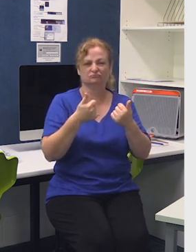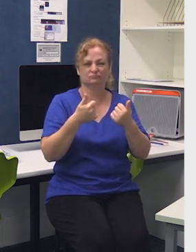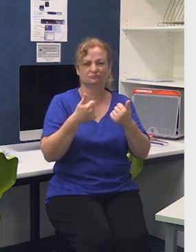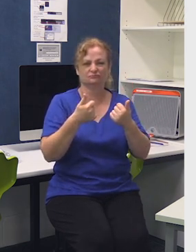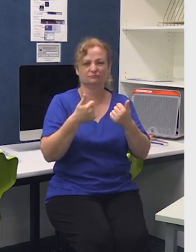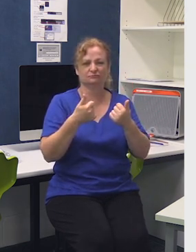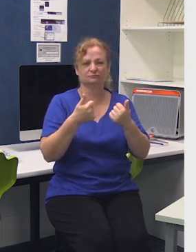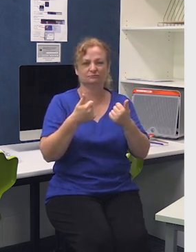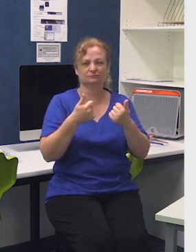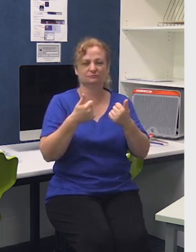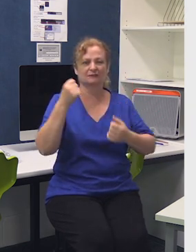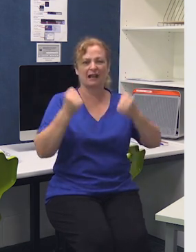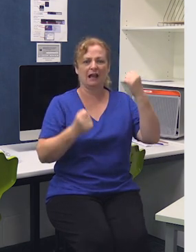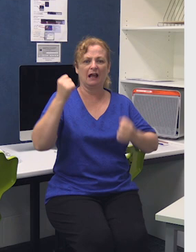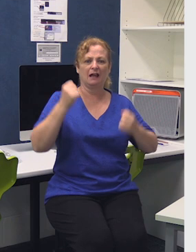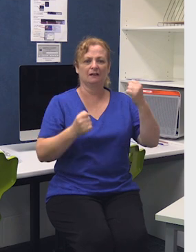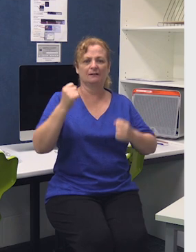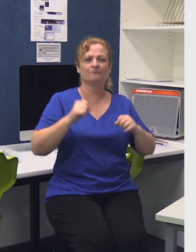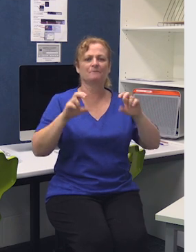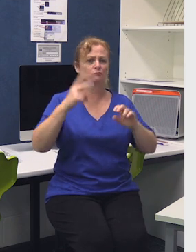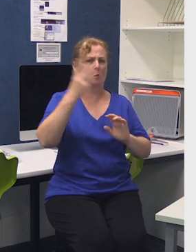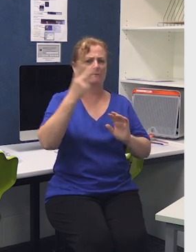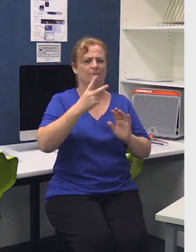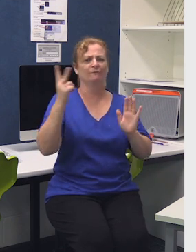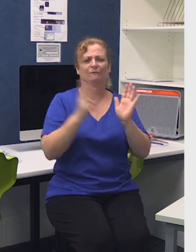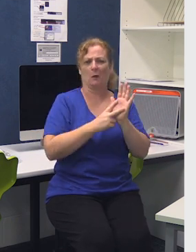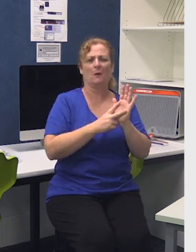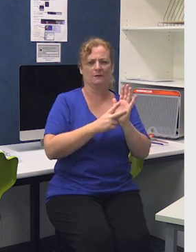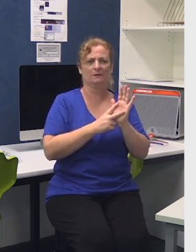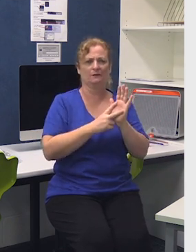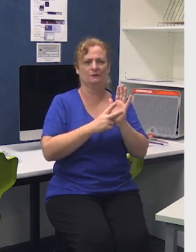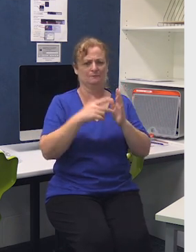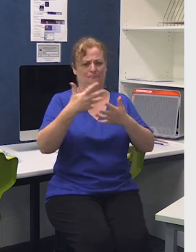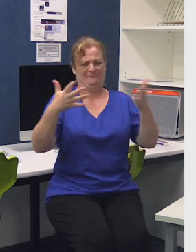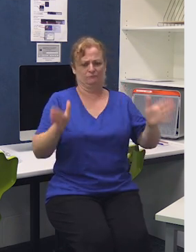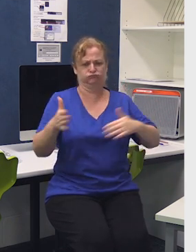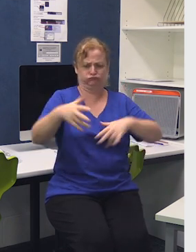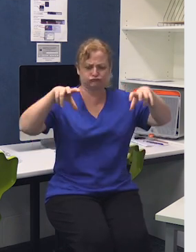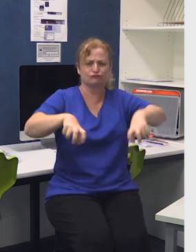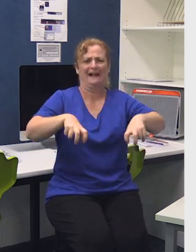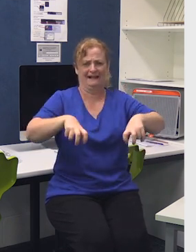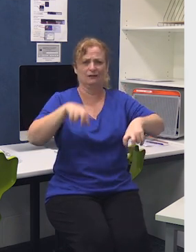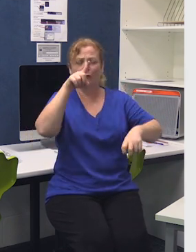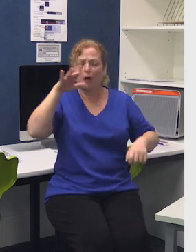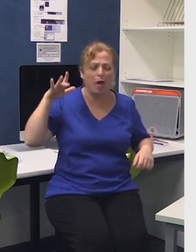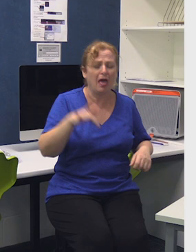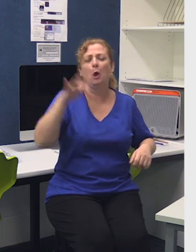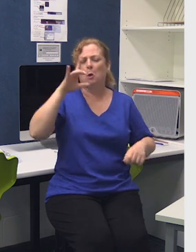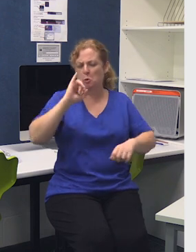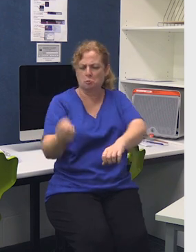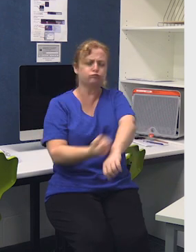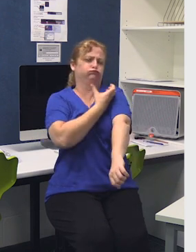A car battery is 12 volts, and it's a lot bigger. Touching that can give you a painful shock.